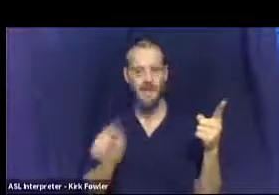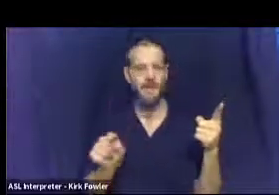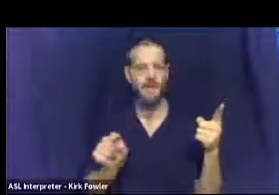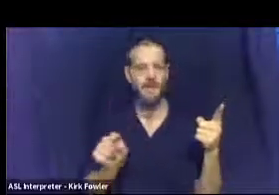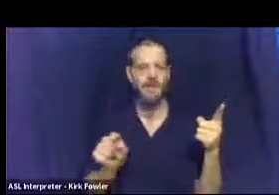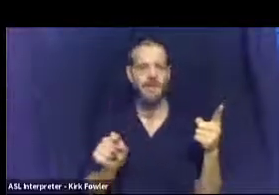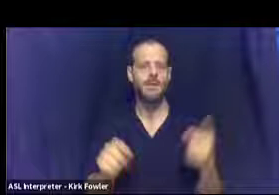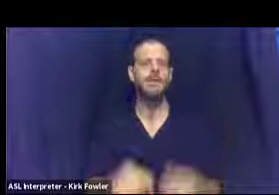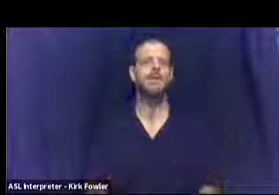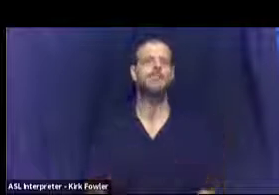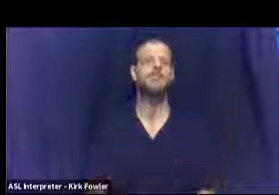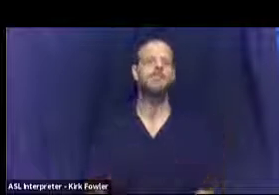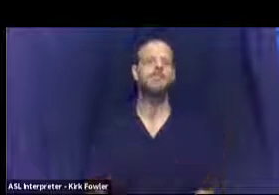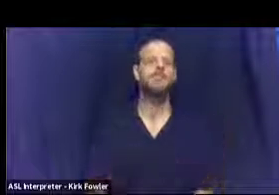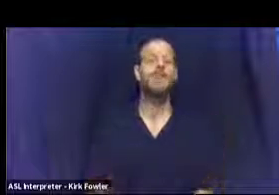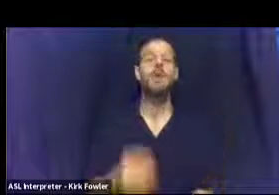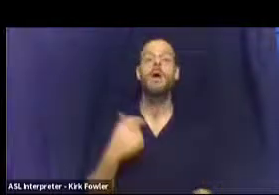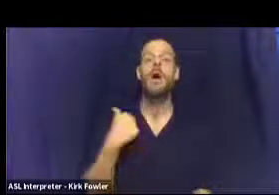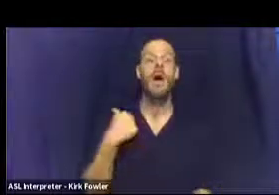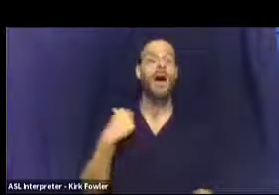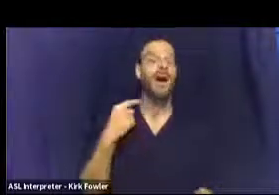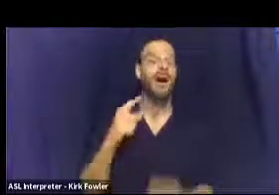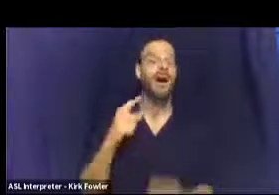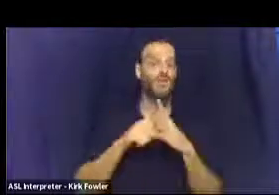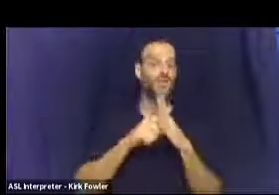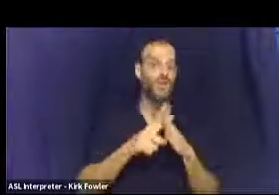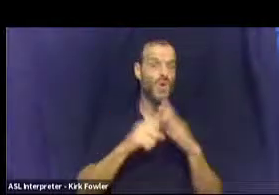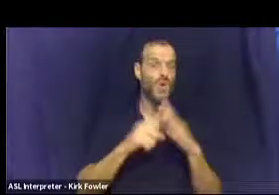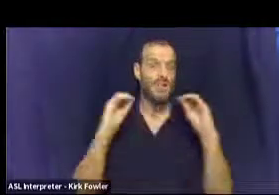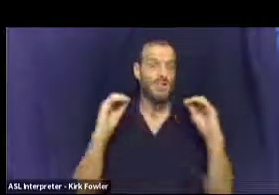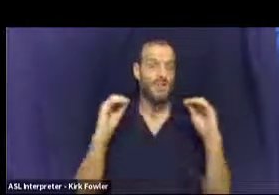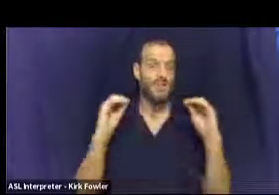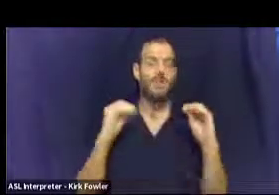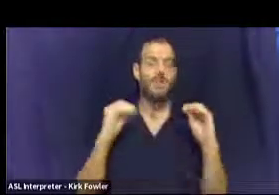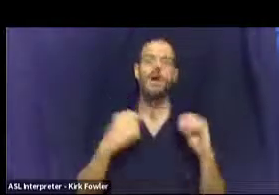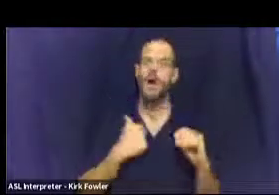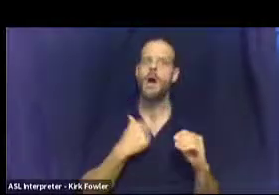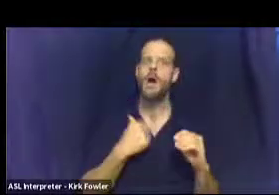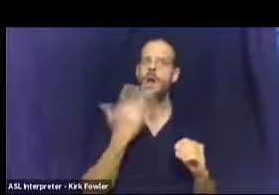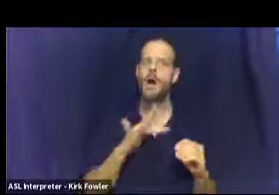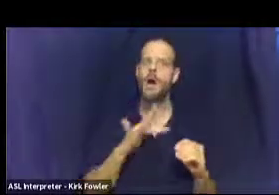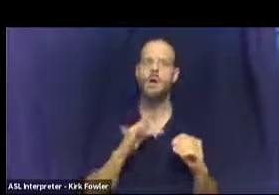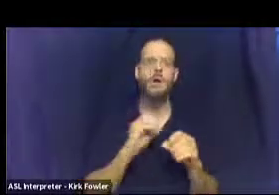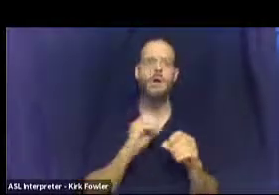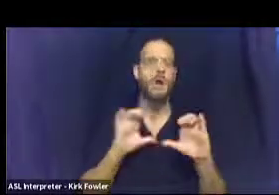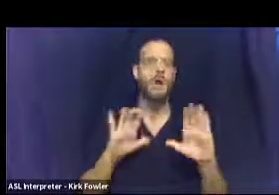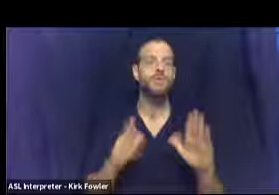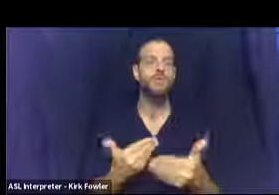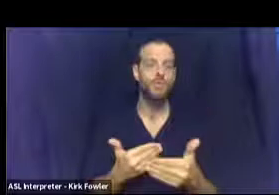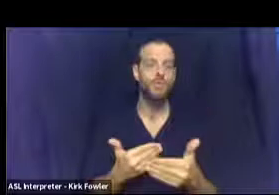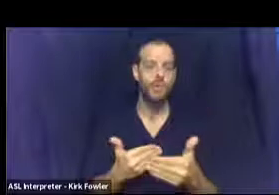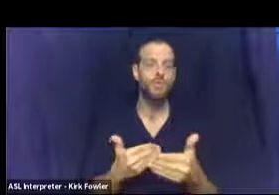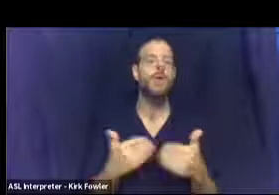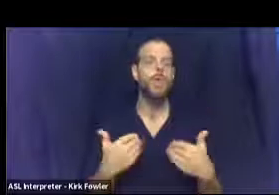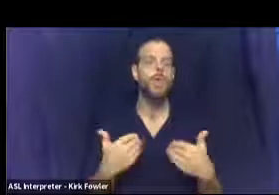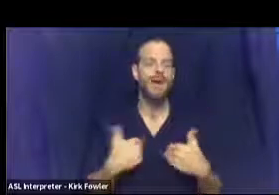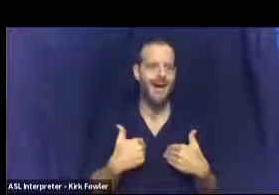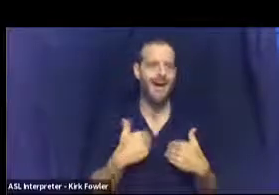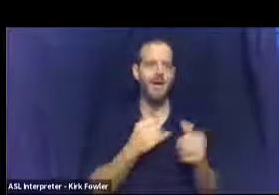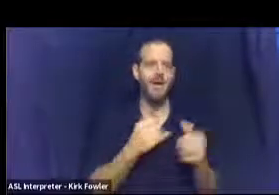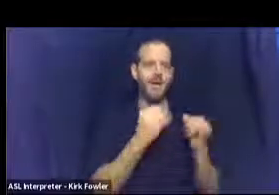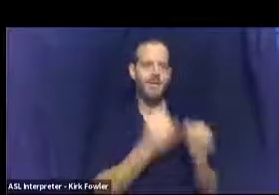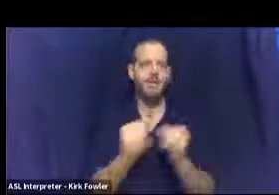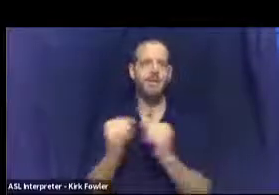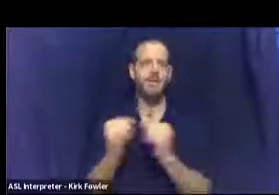I was fortunate when I first started teaching to be in a classroom where I had 11 students all on individualized calendar systems and about